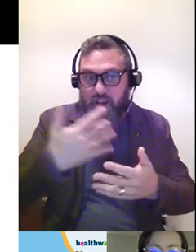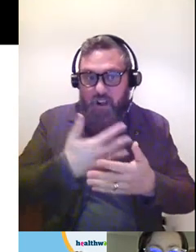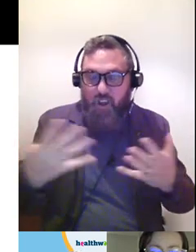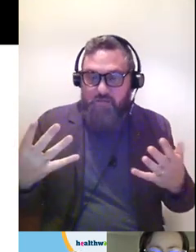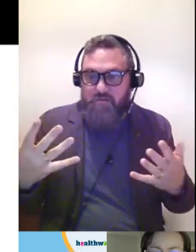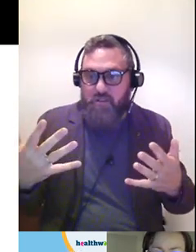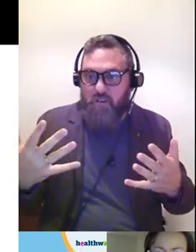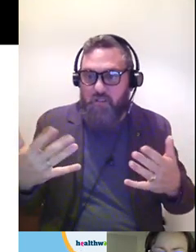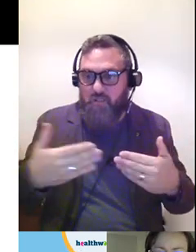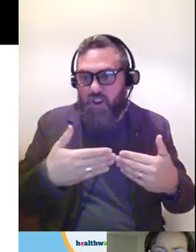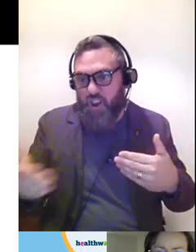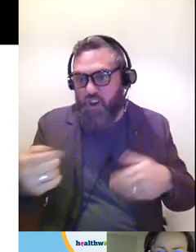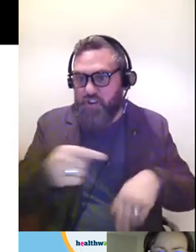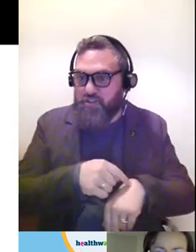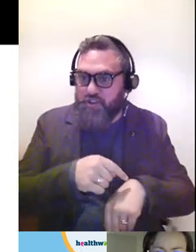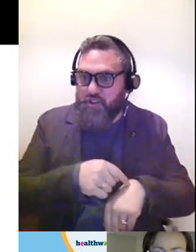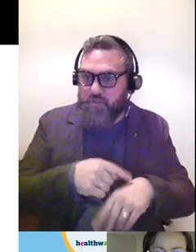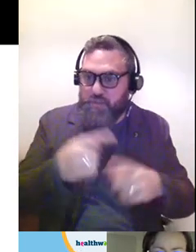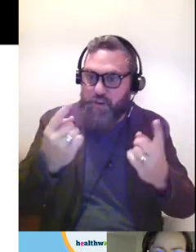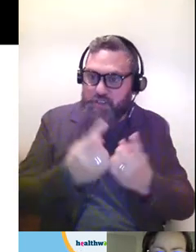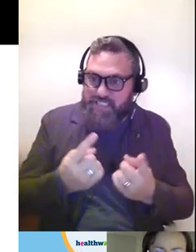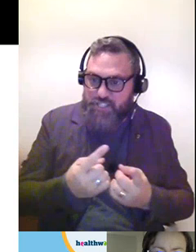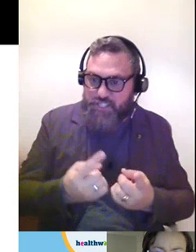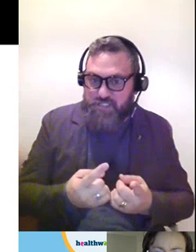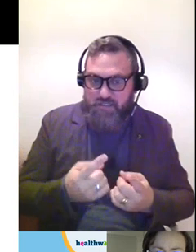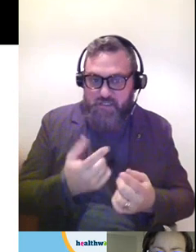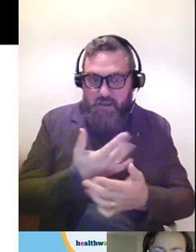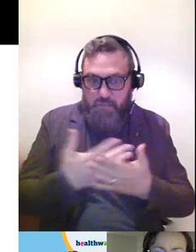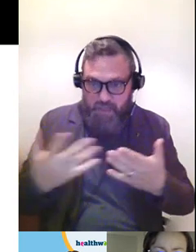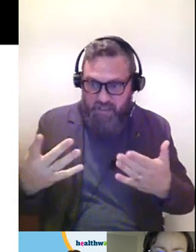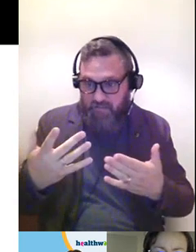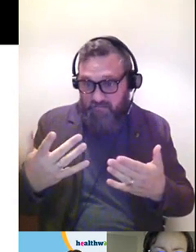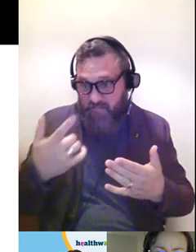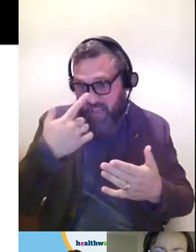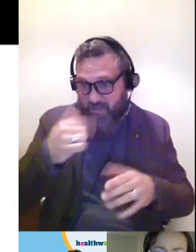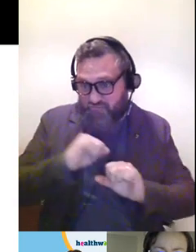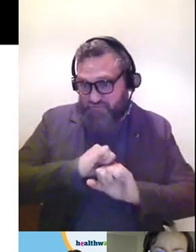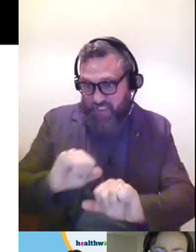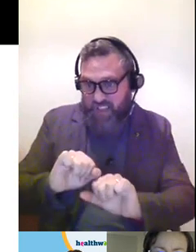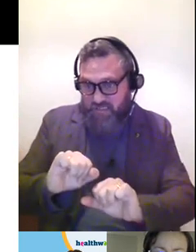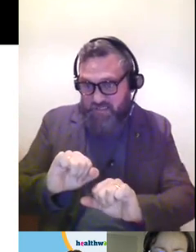conditions that people have, and many of those are preventable.